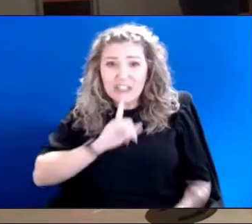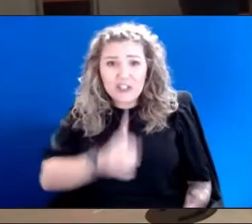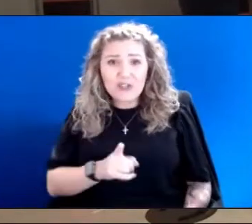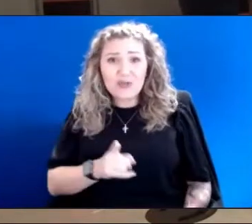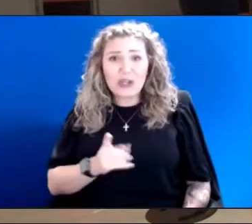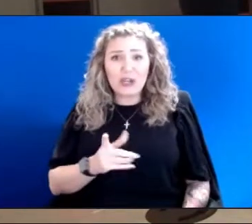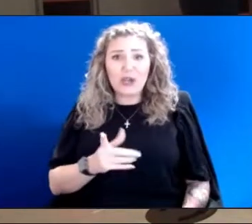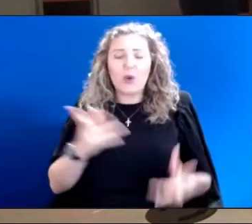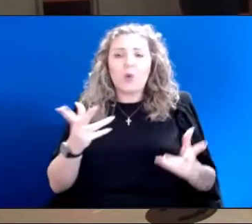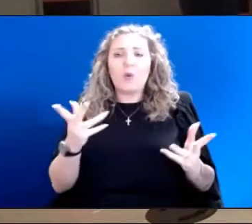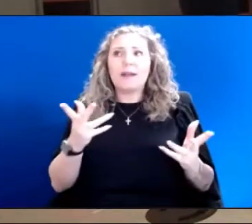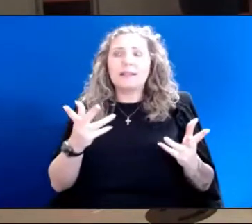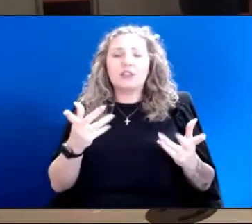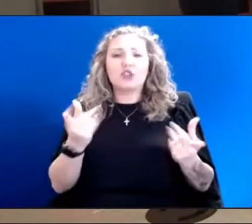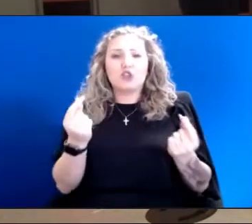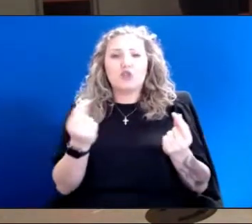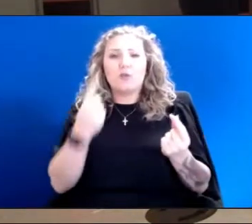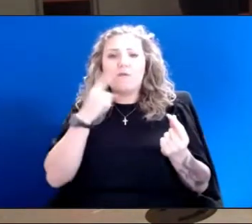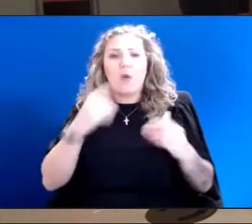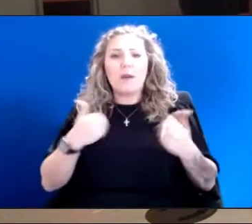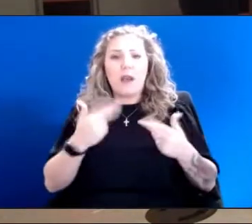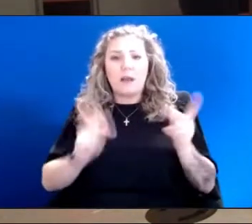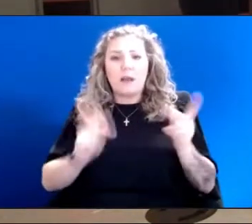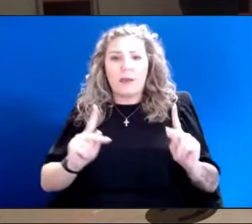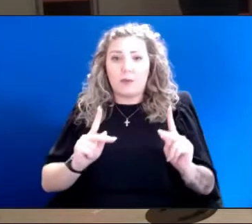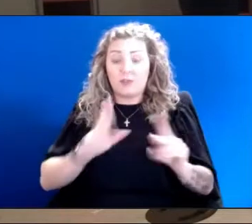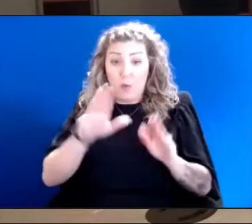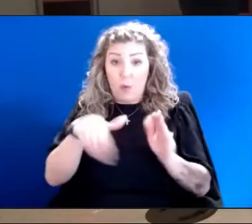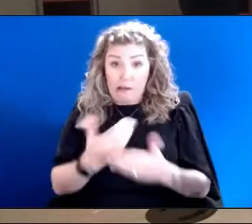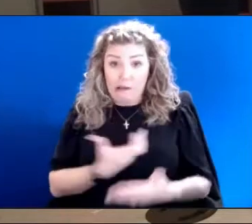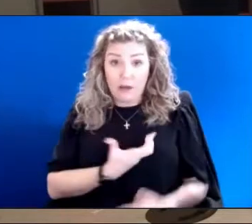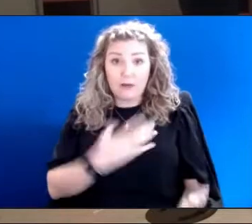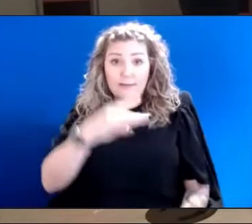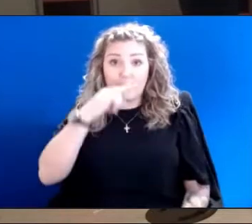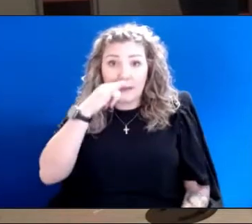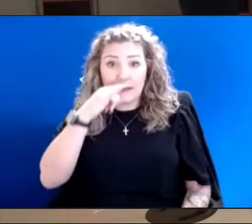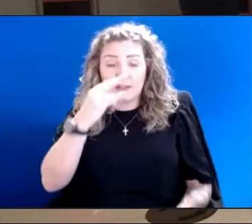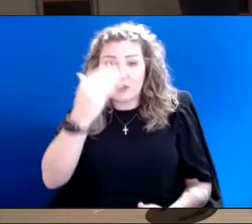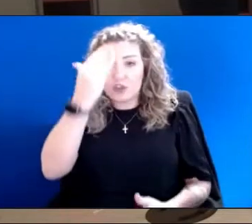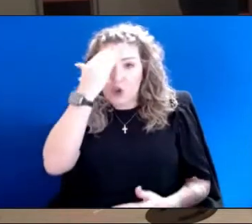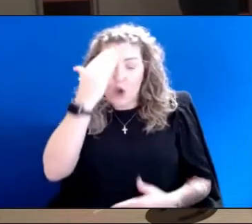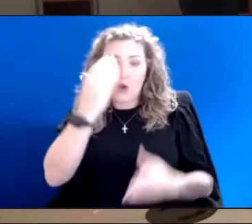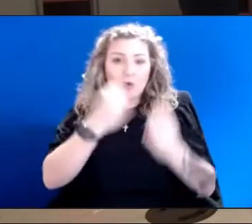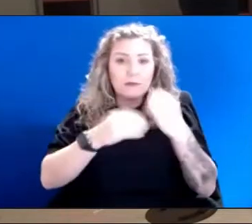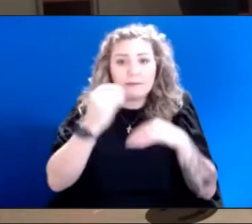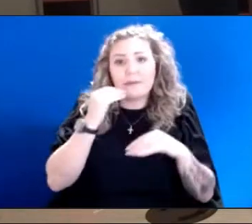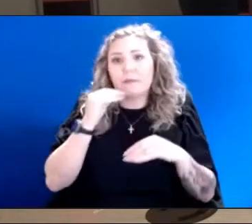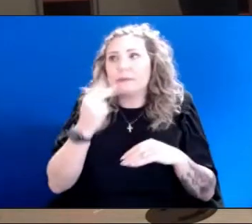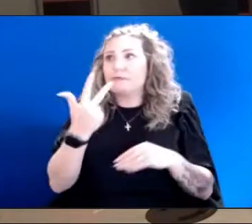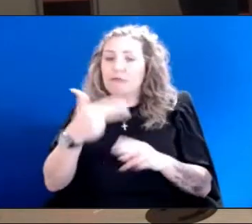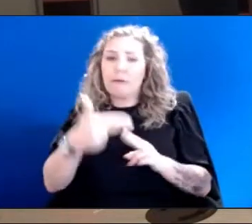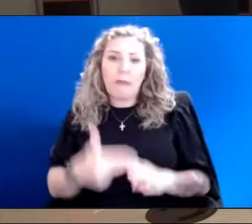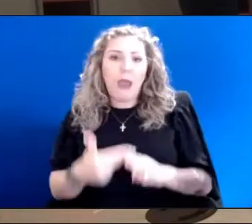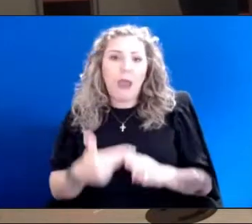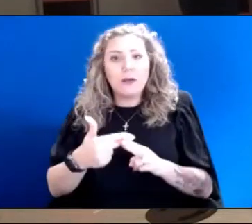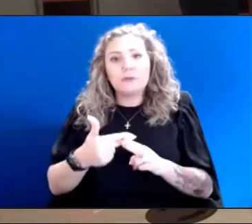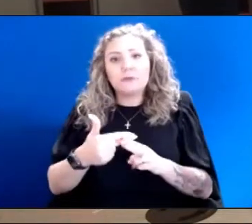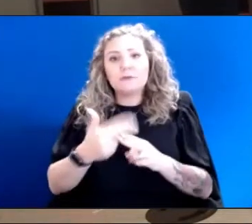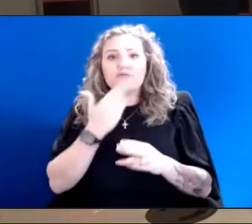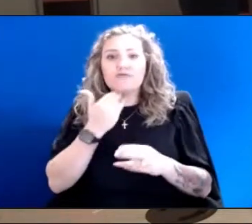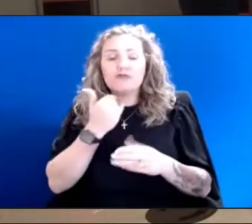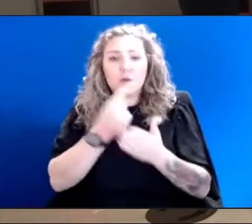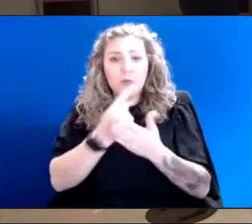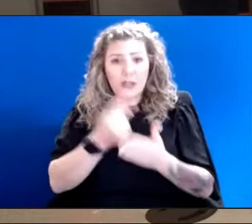doing to young people? Because, so all our kids know our diets of 3 pounds of sugar a week. Are you seeing more younger